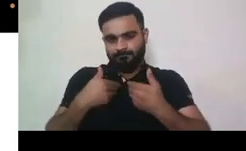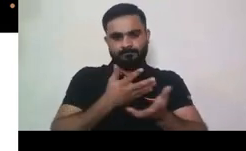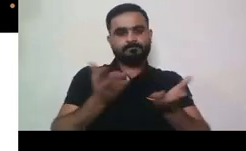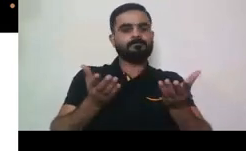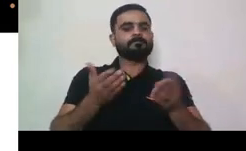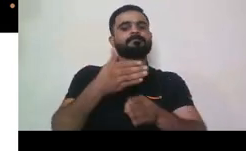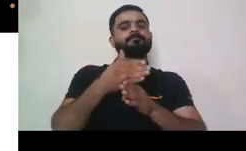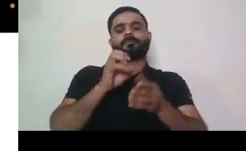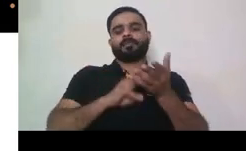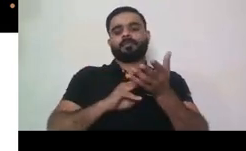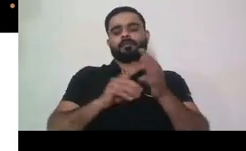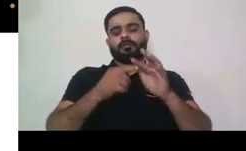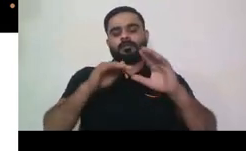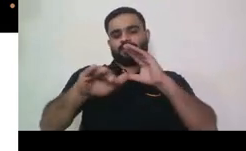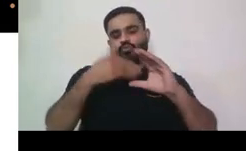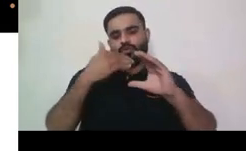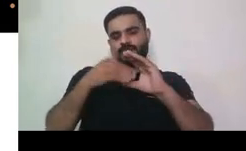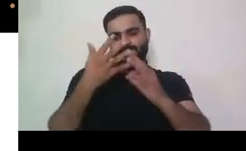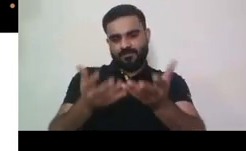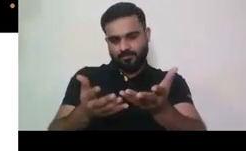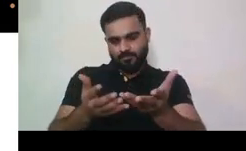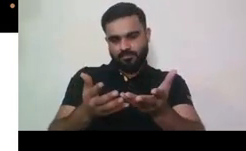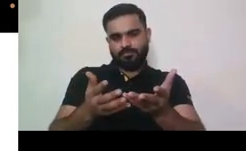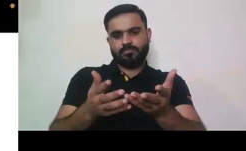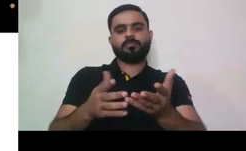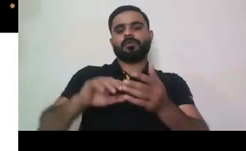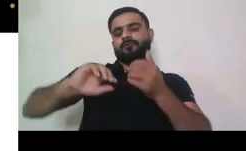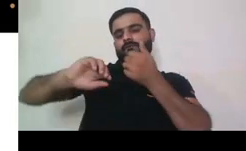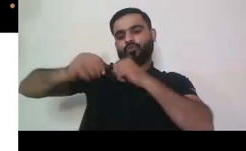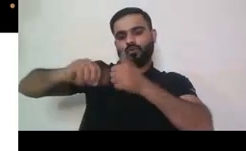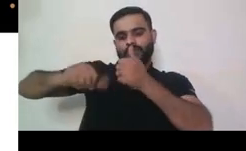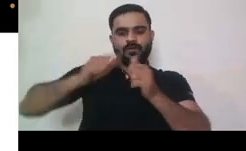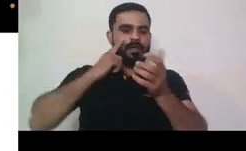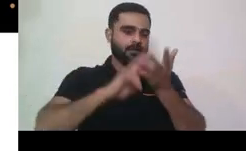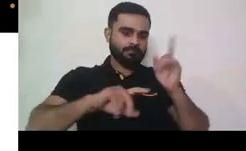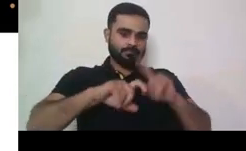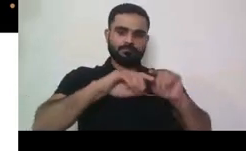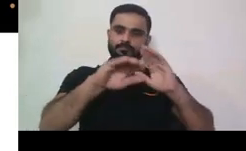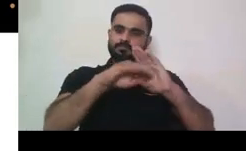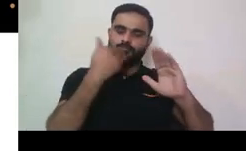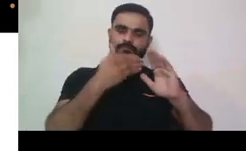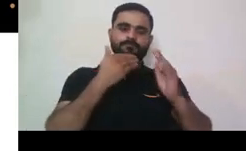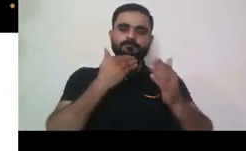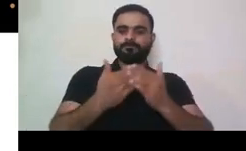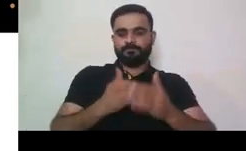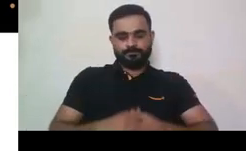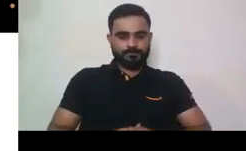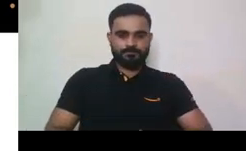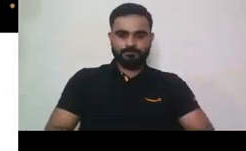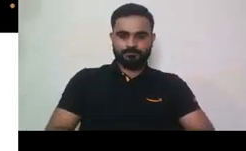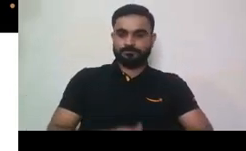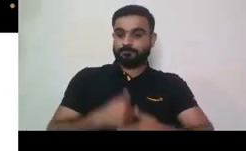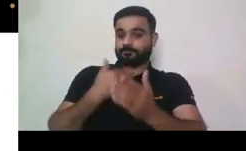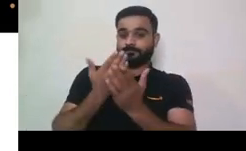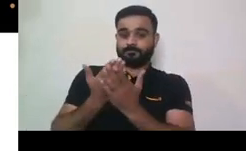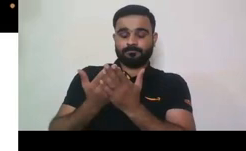your comments on my email ID as well, or you can share on your in the feedback link as well. Thank you all of you for